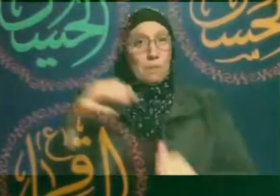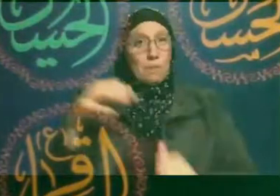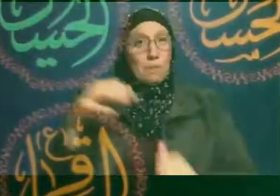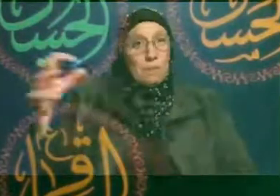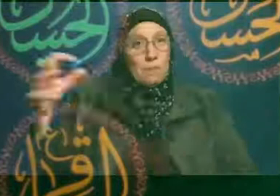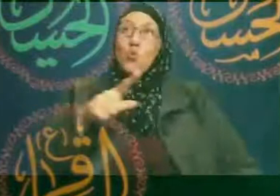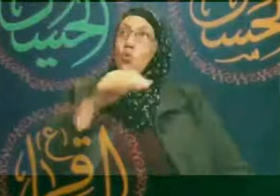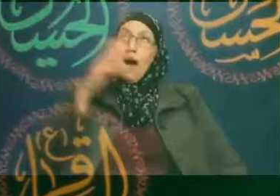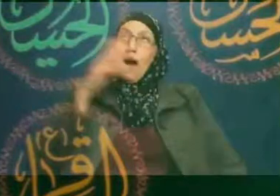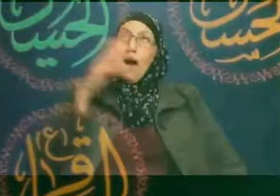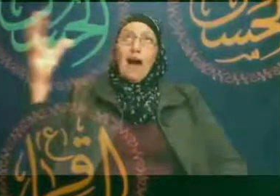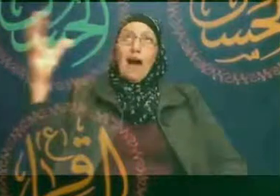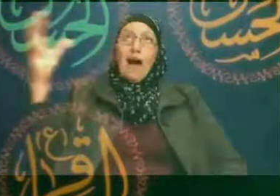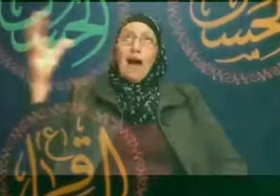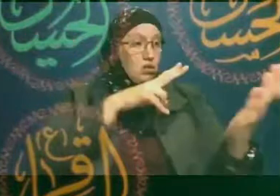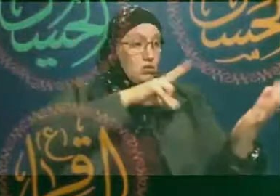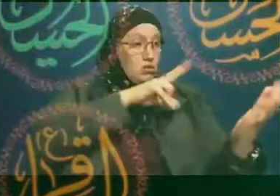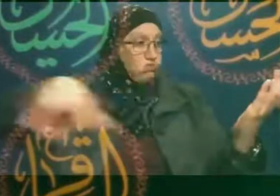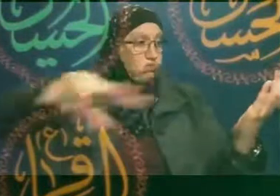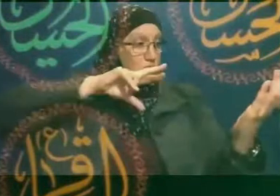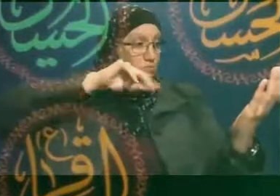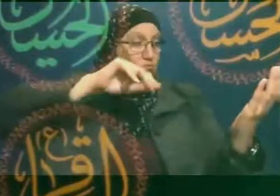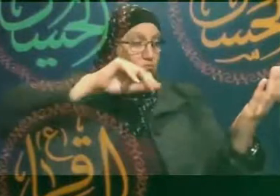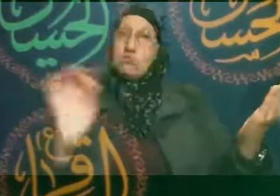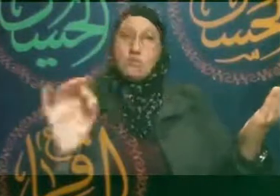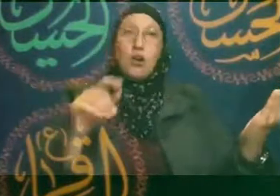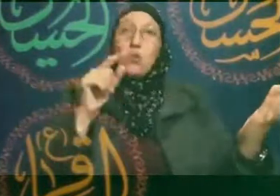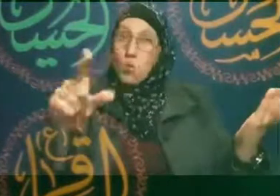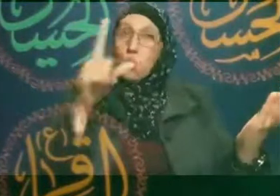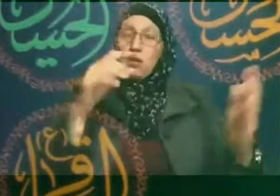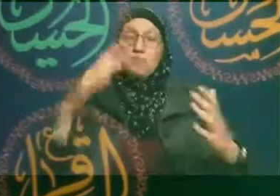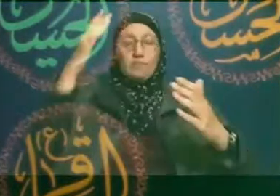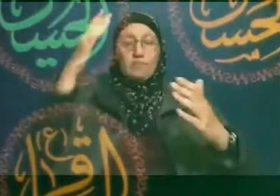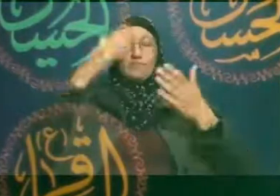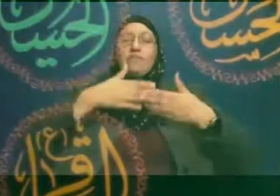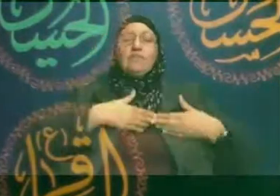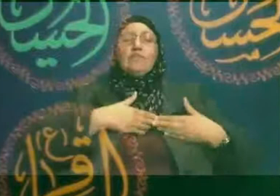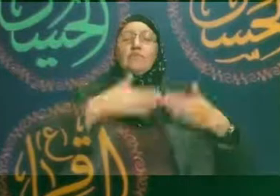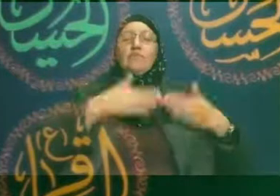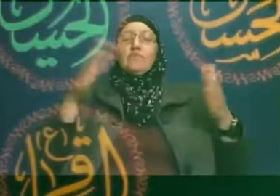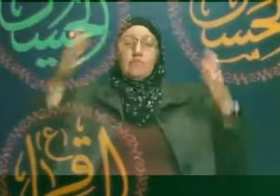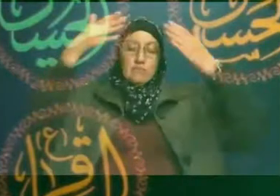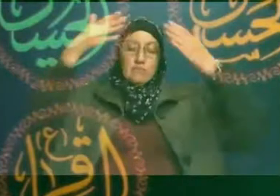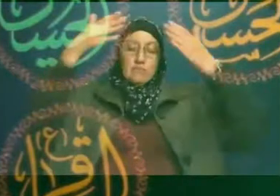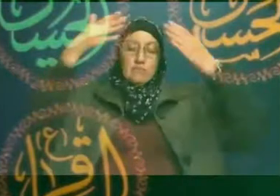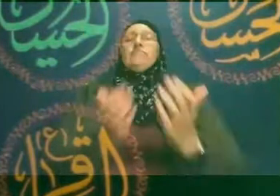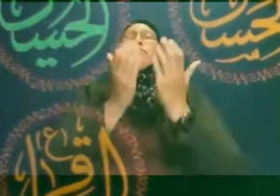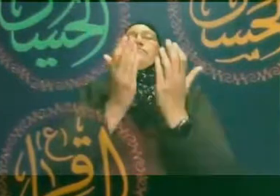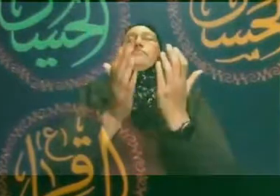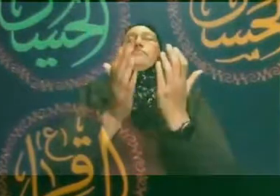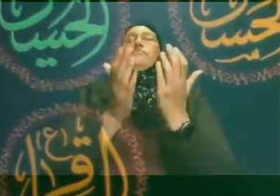can open up to God and talk to Him as you wish. However, unfortunately, because of lack